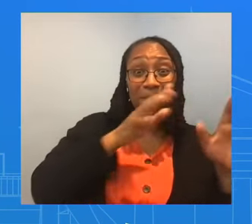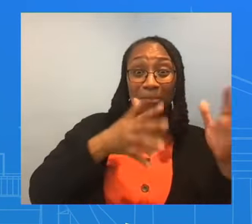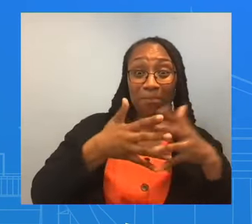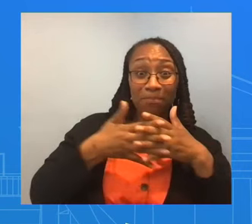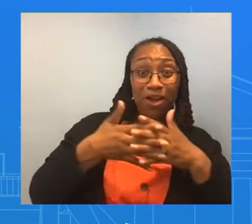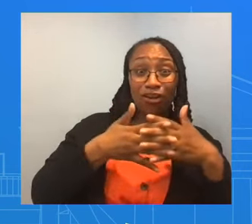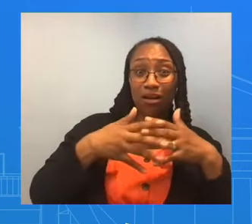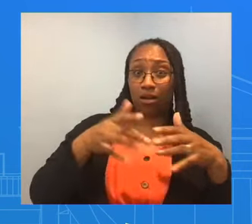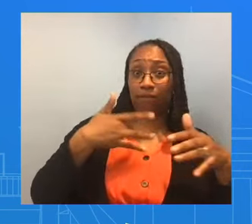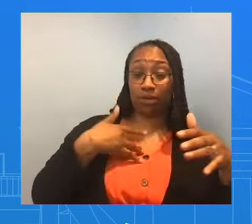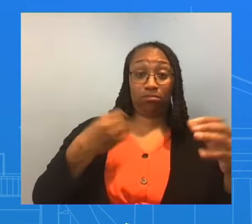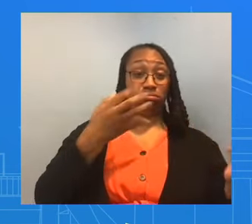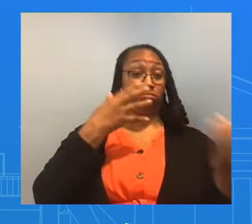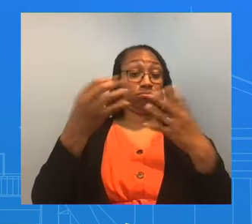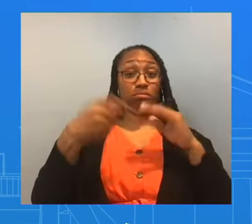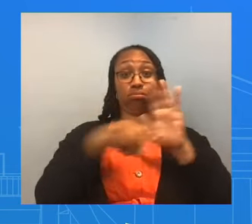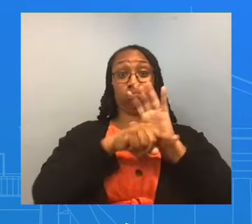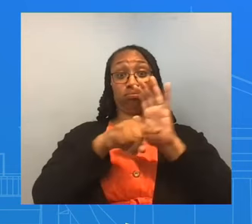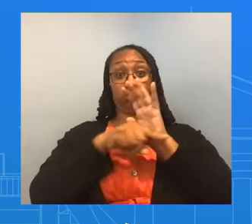look,